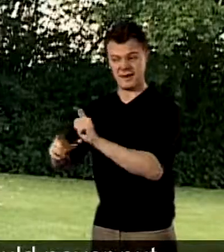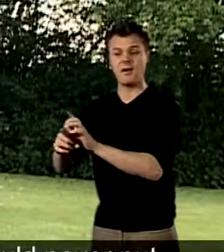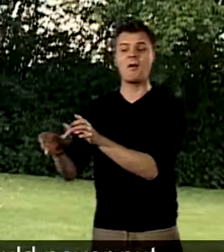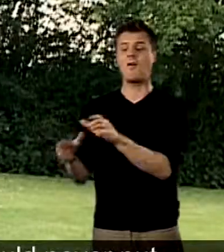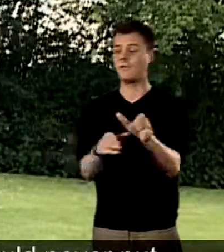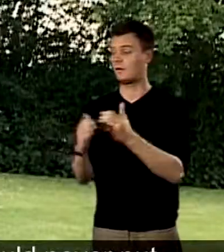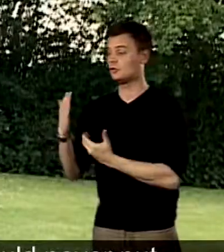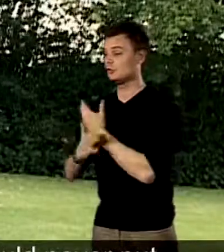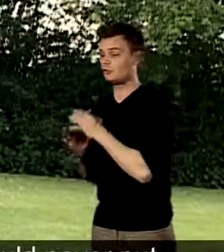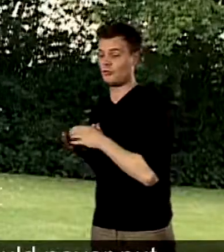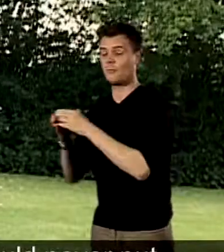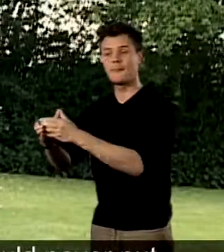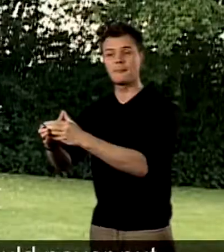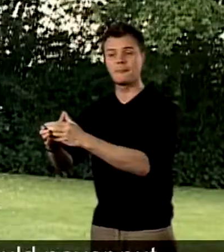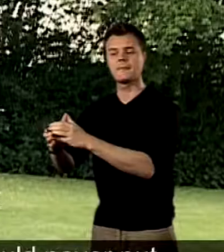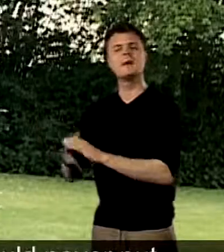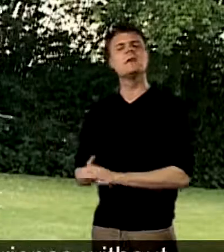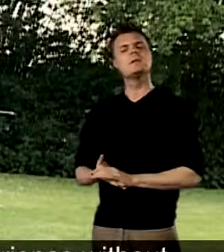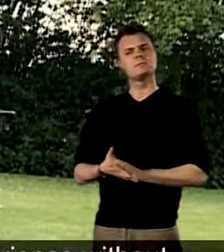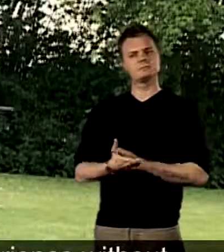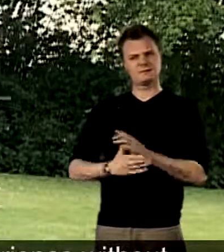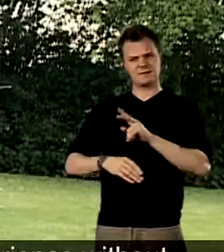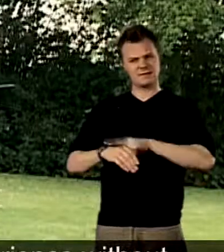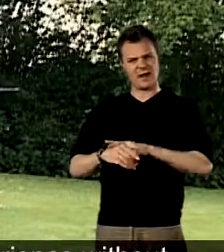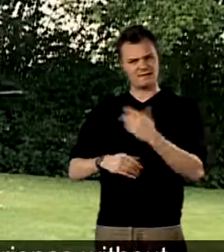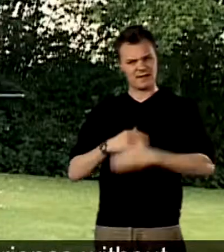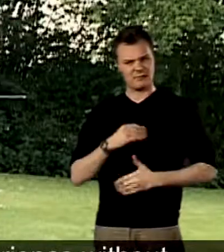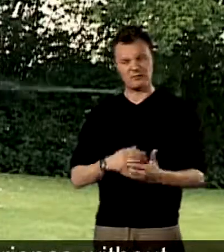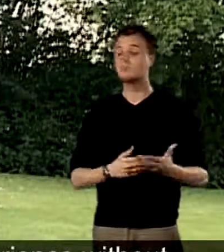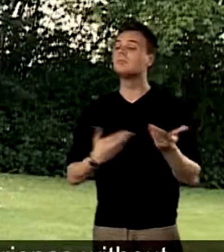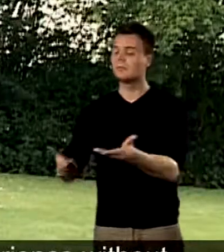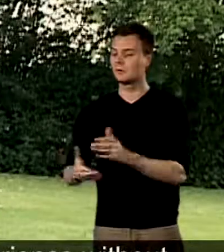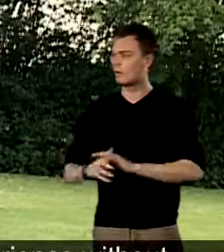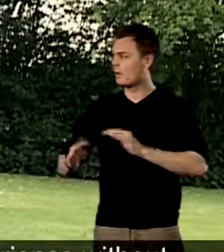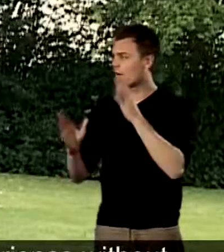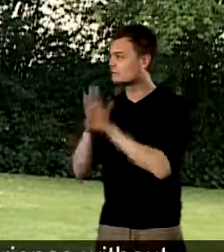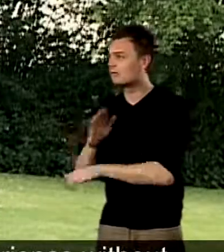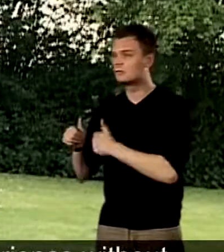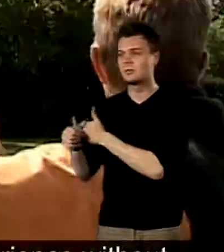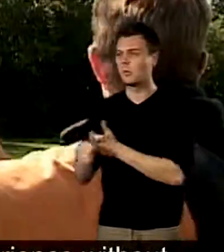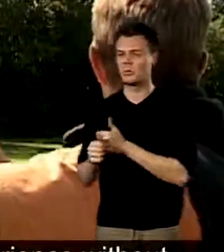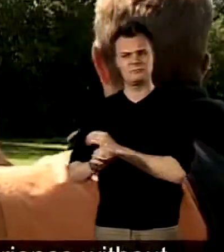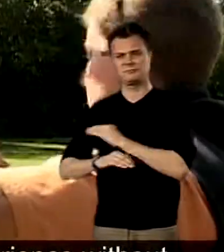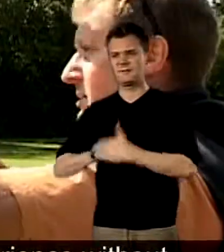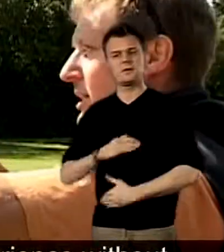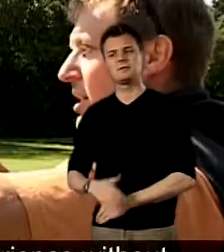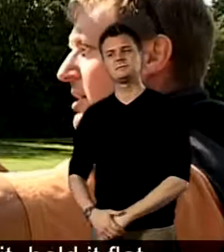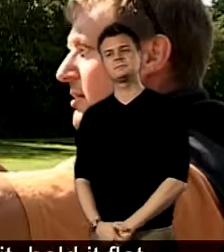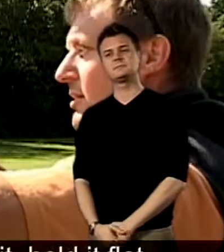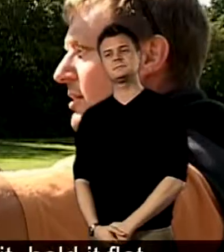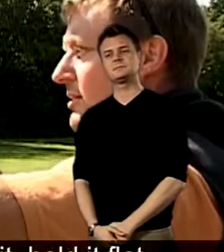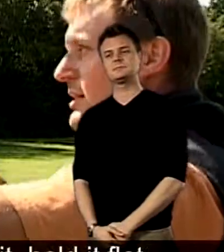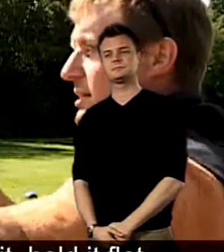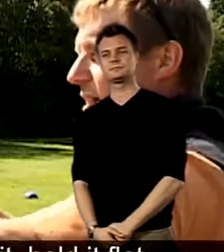new member of staff in a position whereby they were entering into an experience without the support from the rest of the team, really. Did it hurt